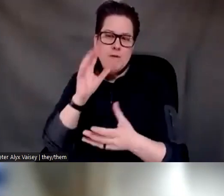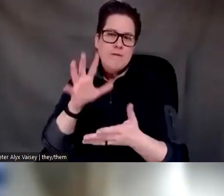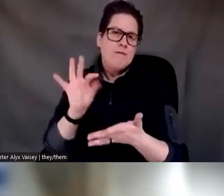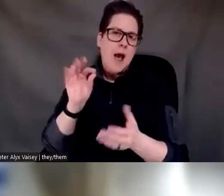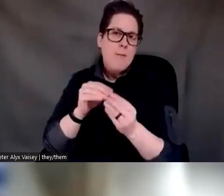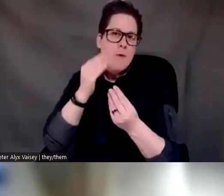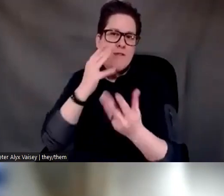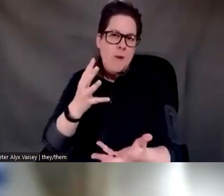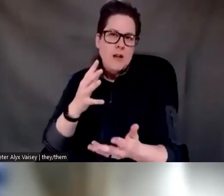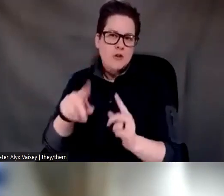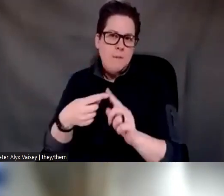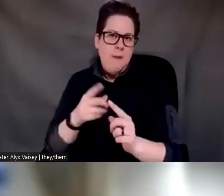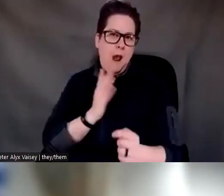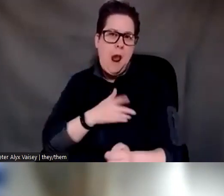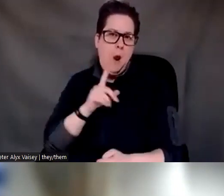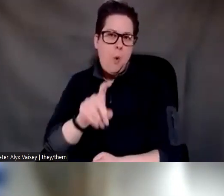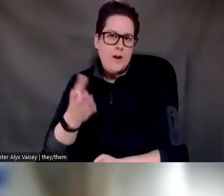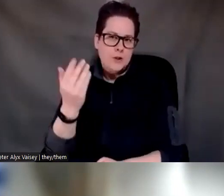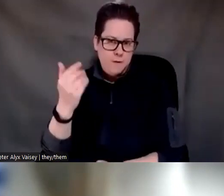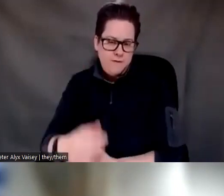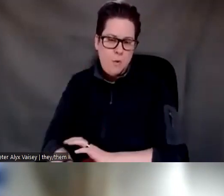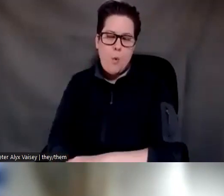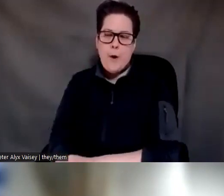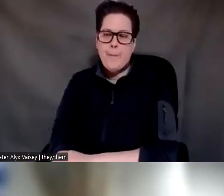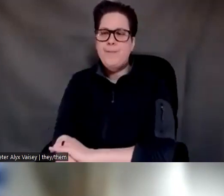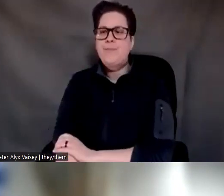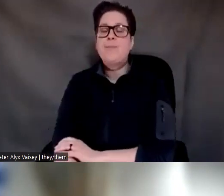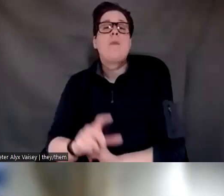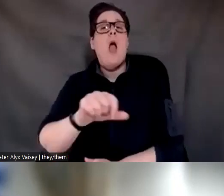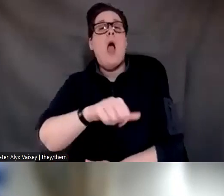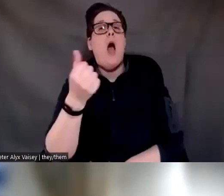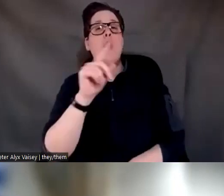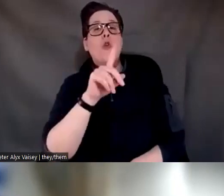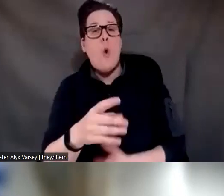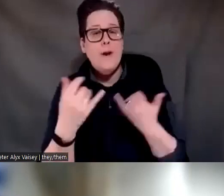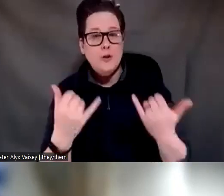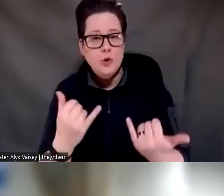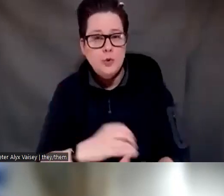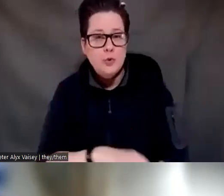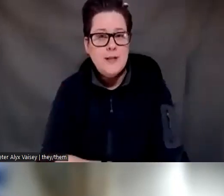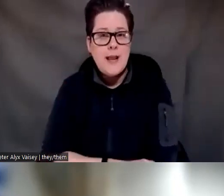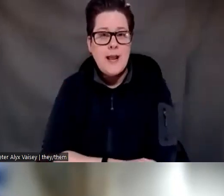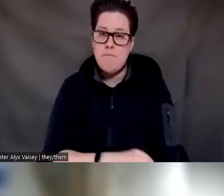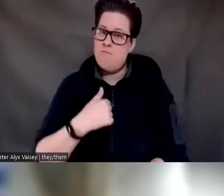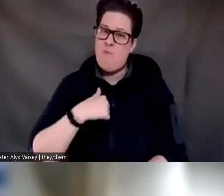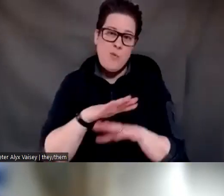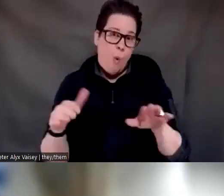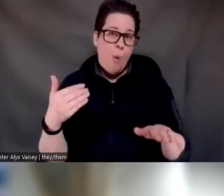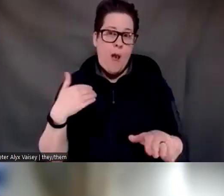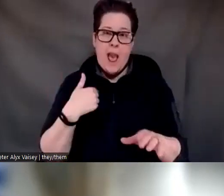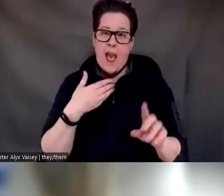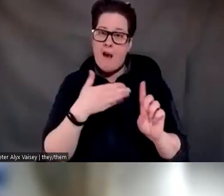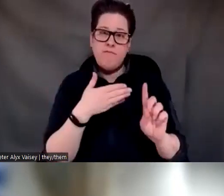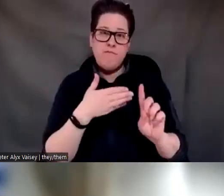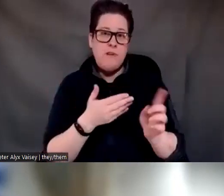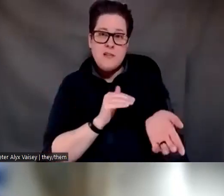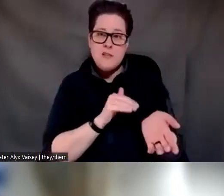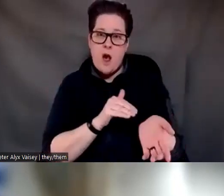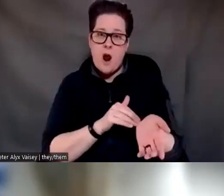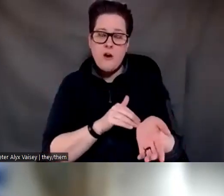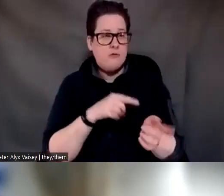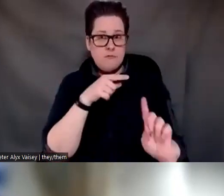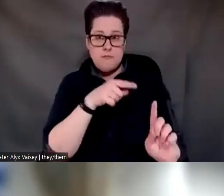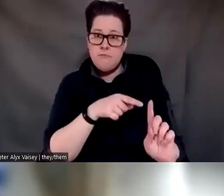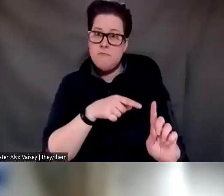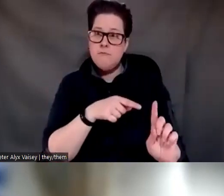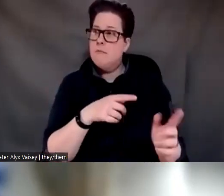questions we had earlier. So another question, I don't have a regular doctor, so how do I get screened if my doctor